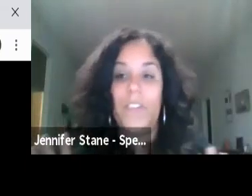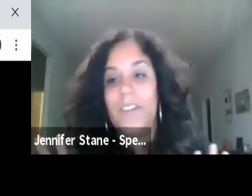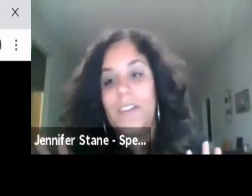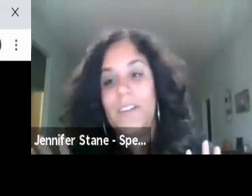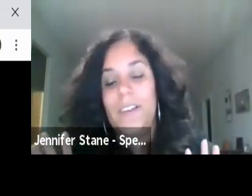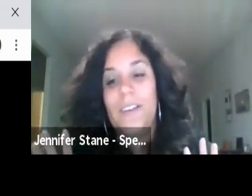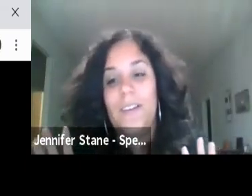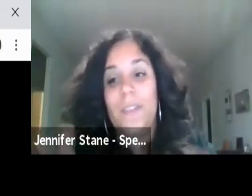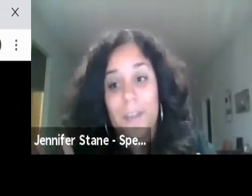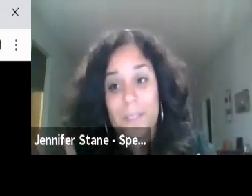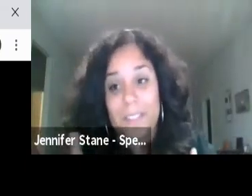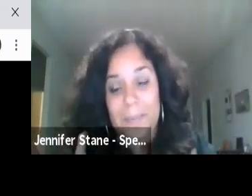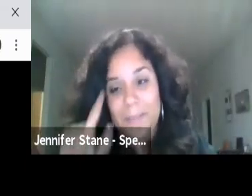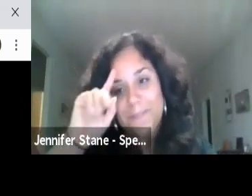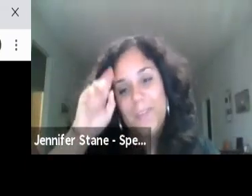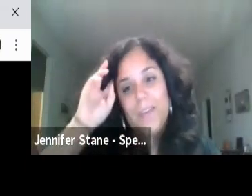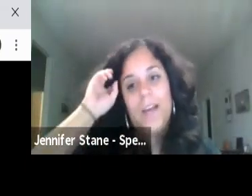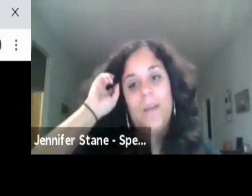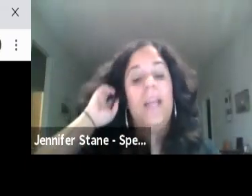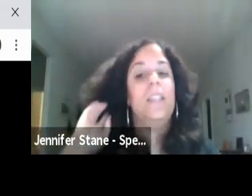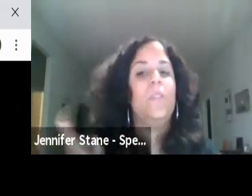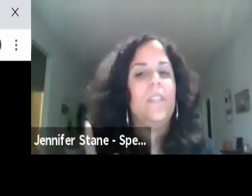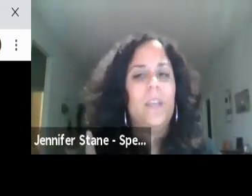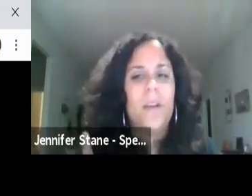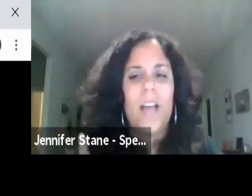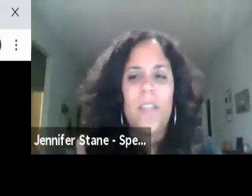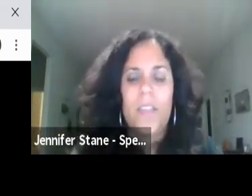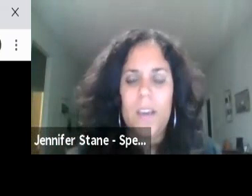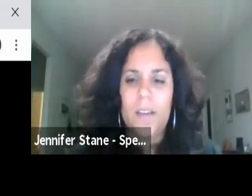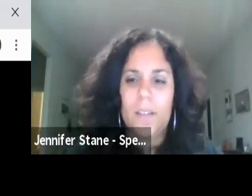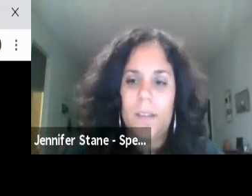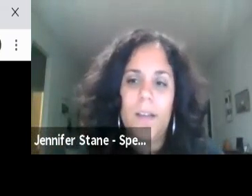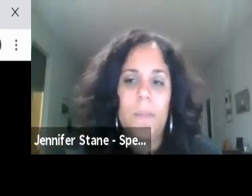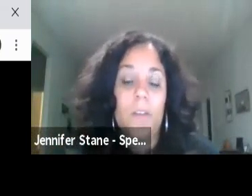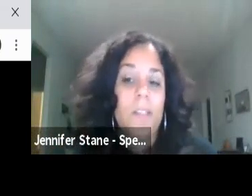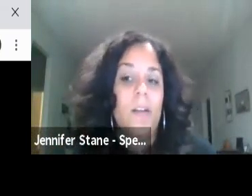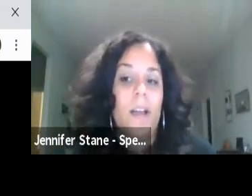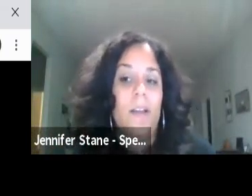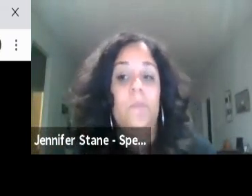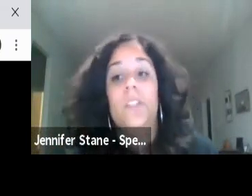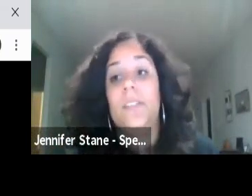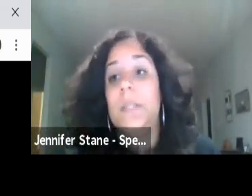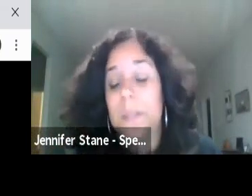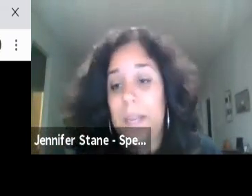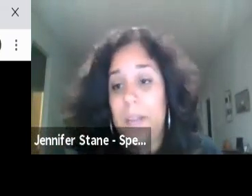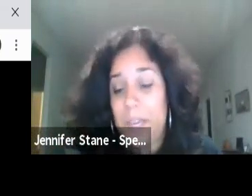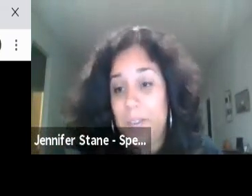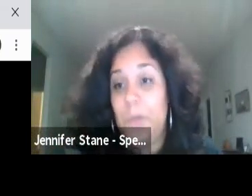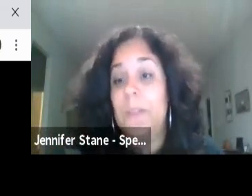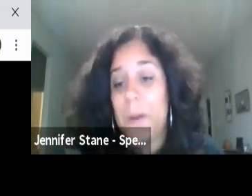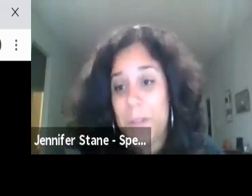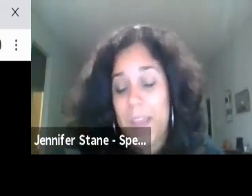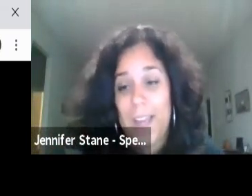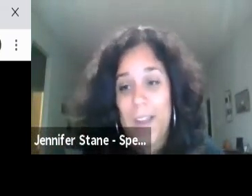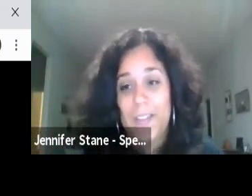new Fit Families, Fit Teams. And I did receive an email, I think, earlier. I just didn't get a chance